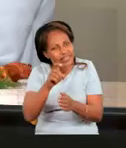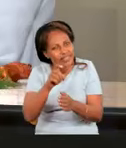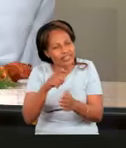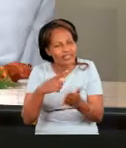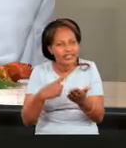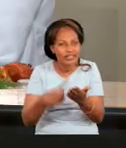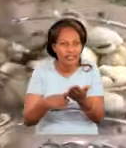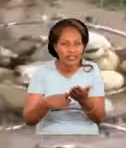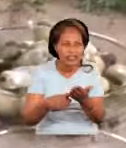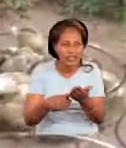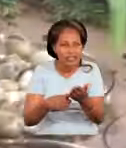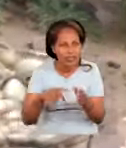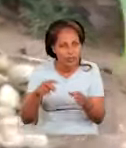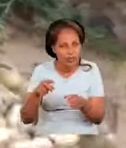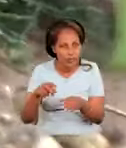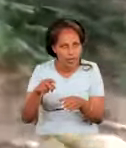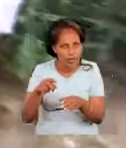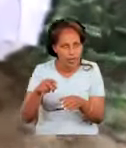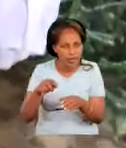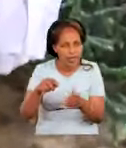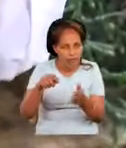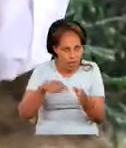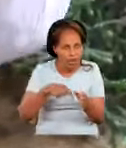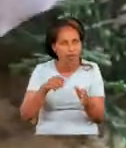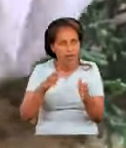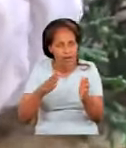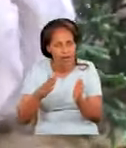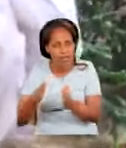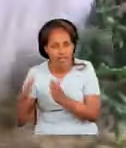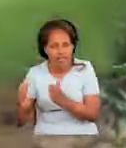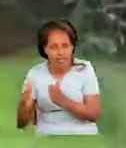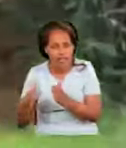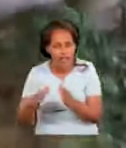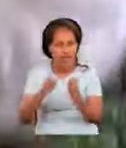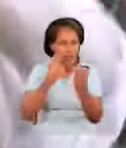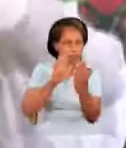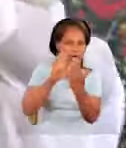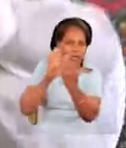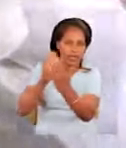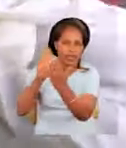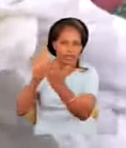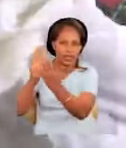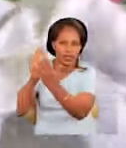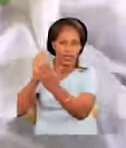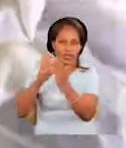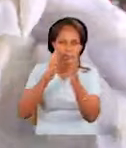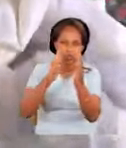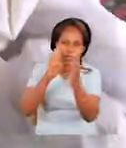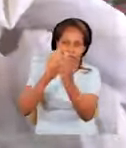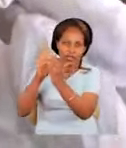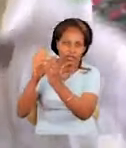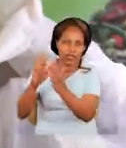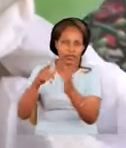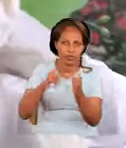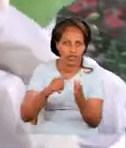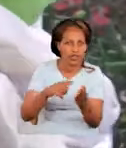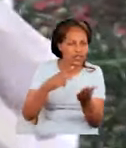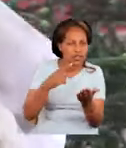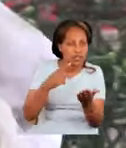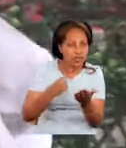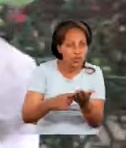This is arranged in parallel. But in this case, this is not arranged in